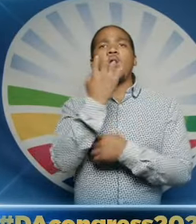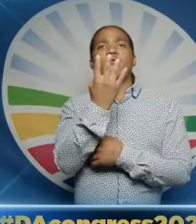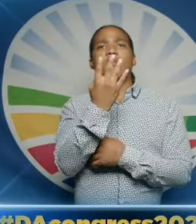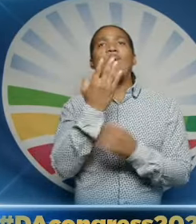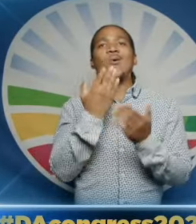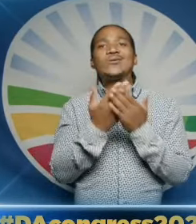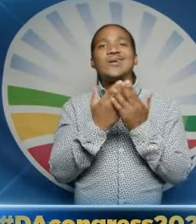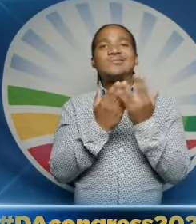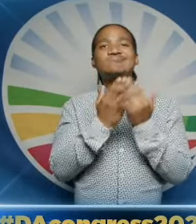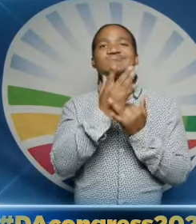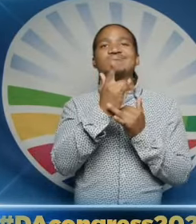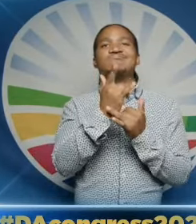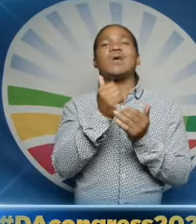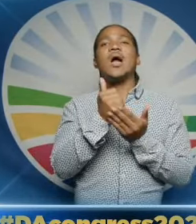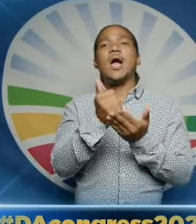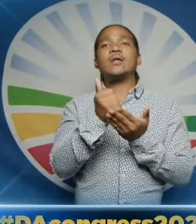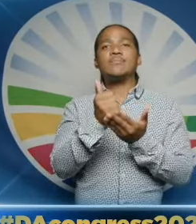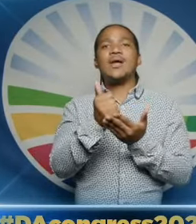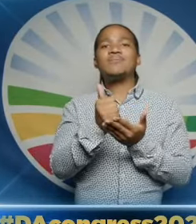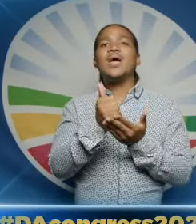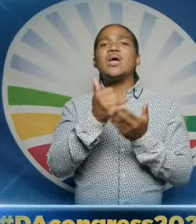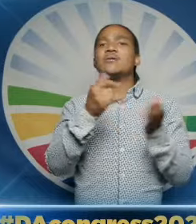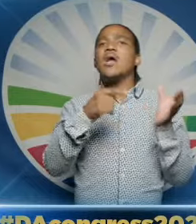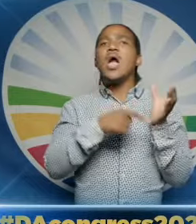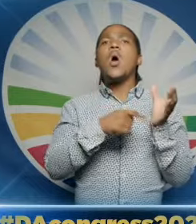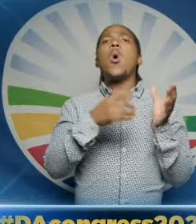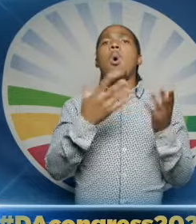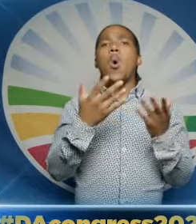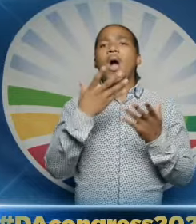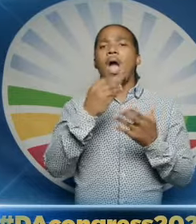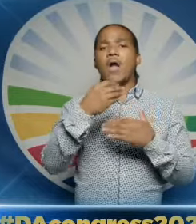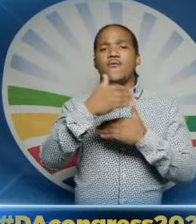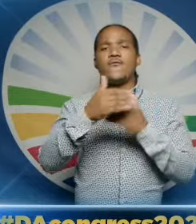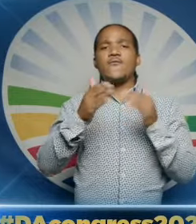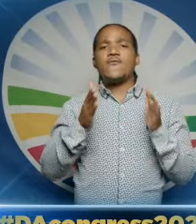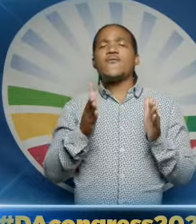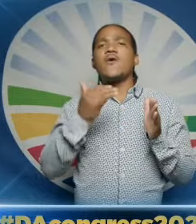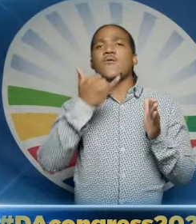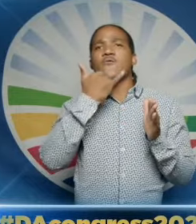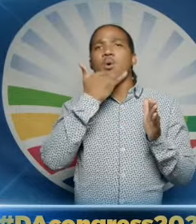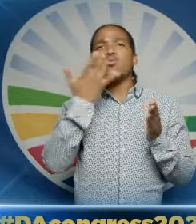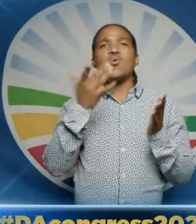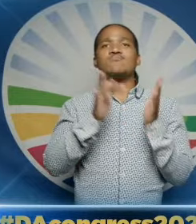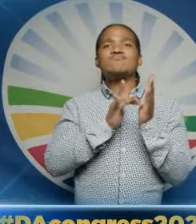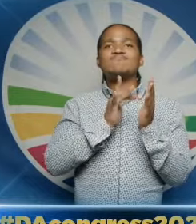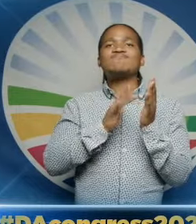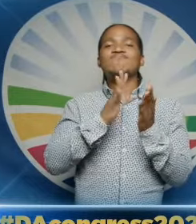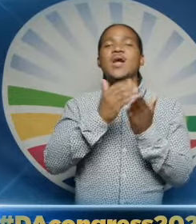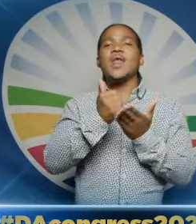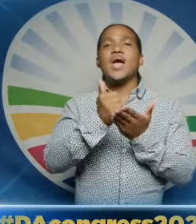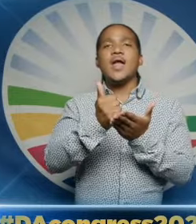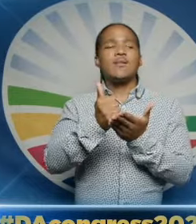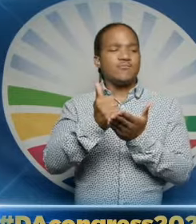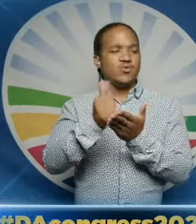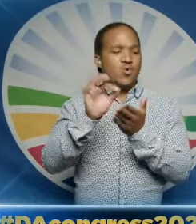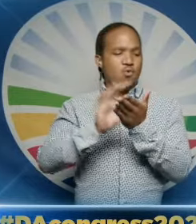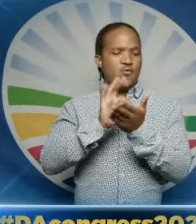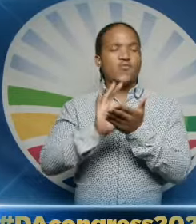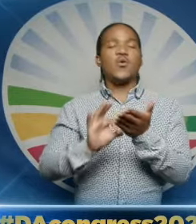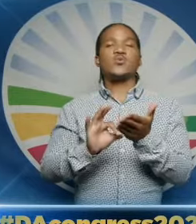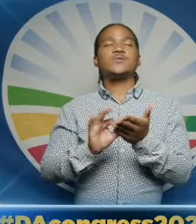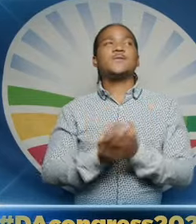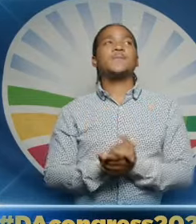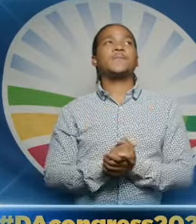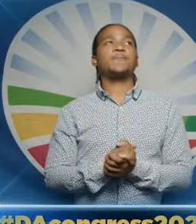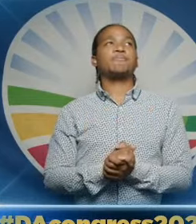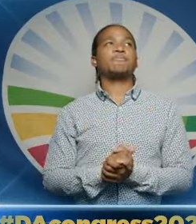booth that will have a voting device available for you to cast your vote. Delegates, we will have 100 laptops in Hall 4 at